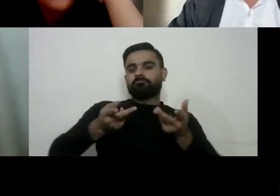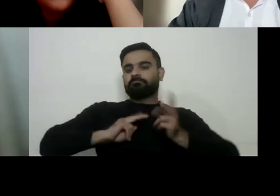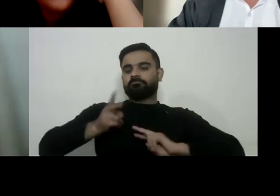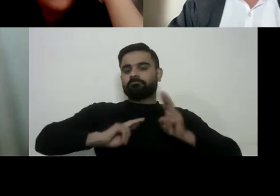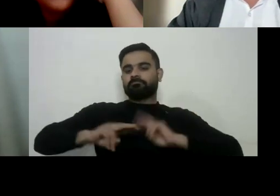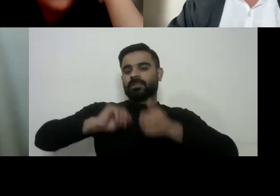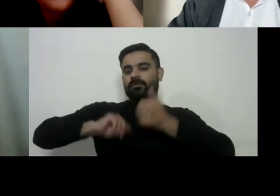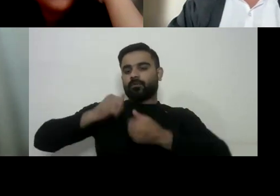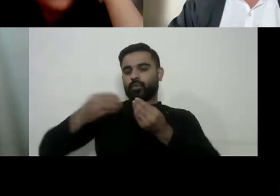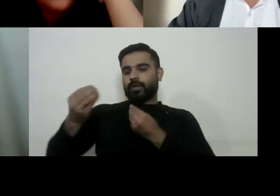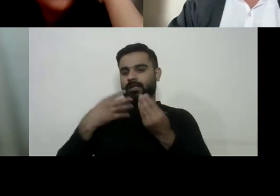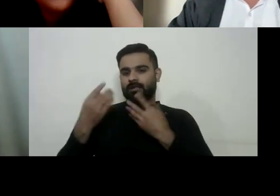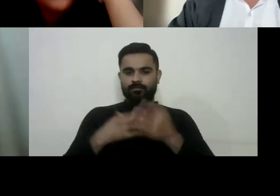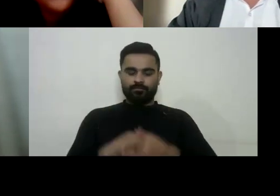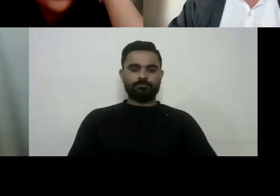your feedback.